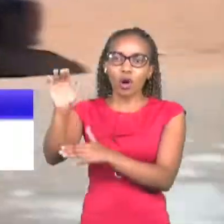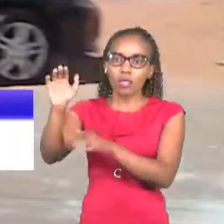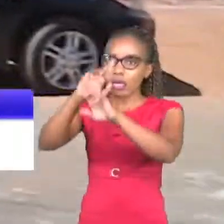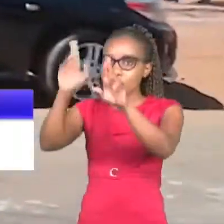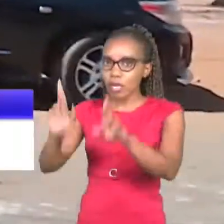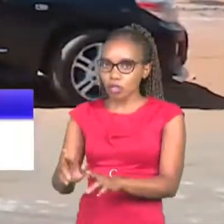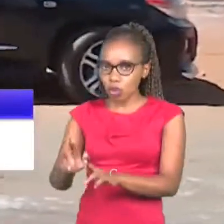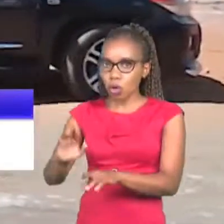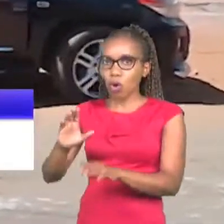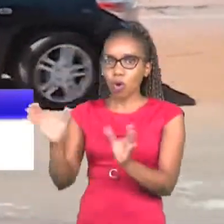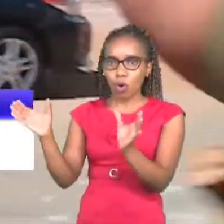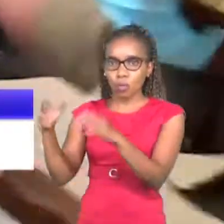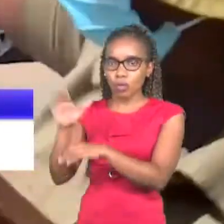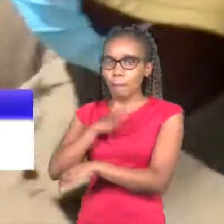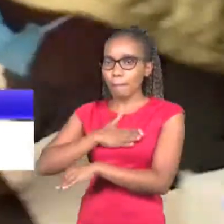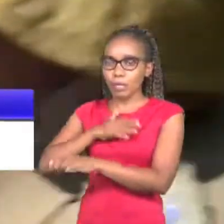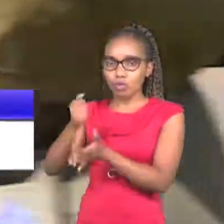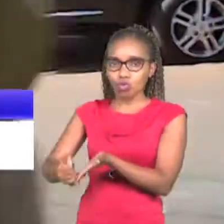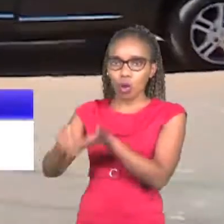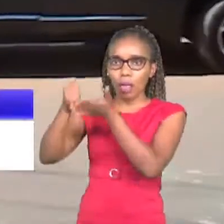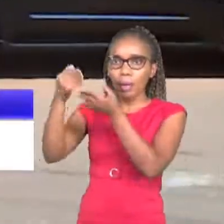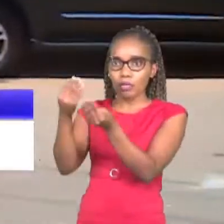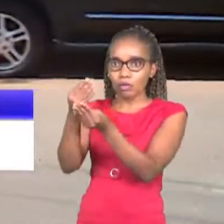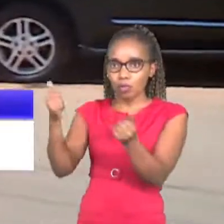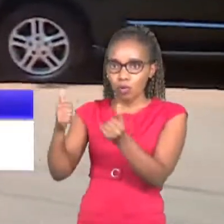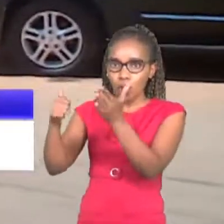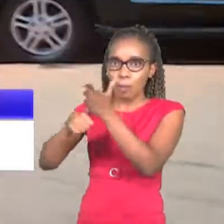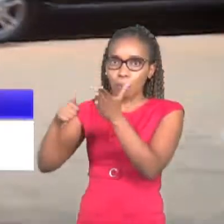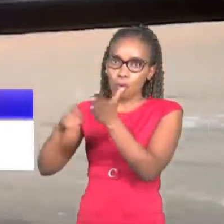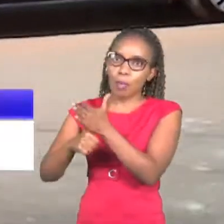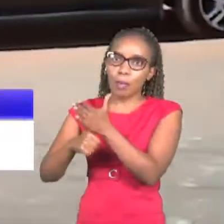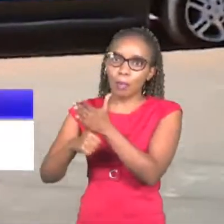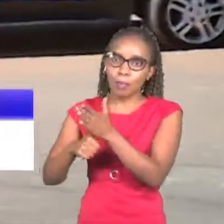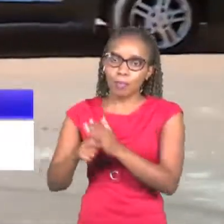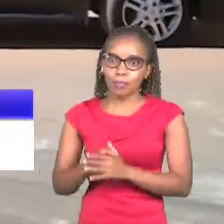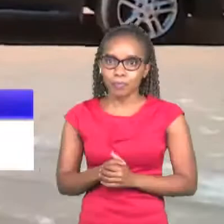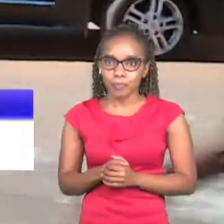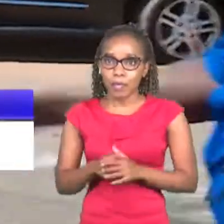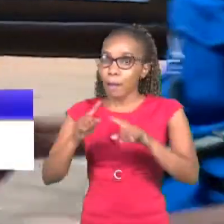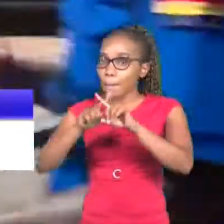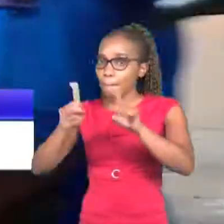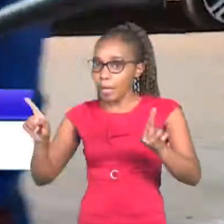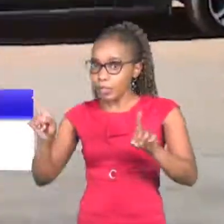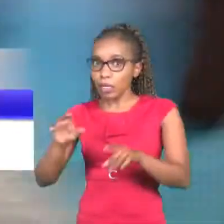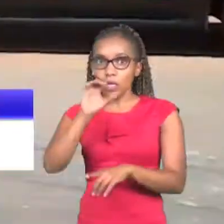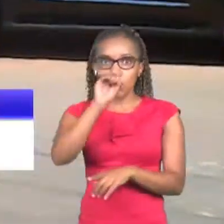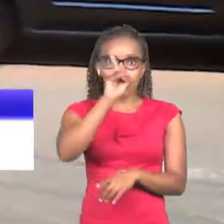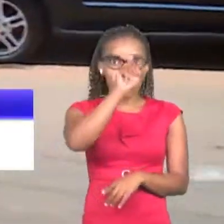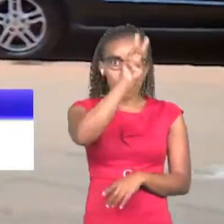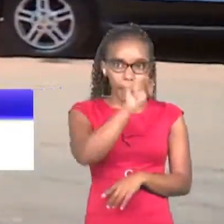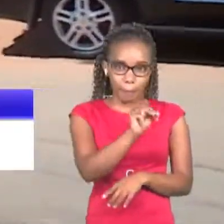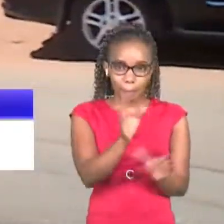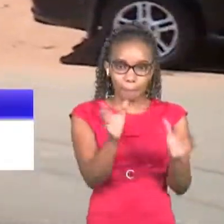community to step in and salvage the situation before it's too late. However, the ODM party has accused the deputy president and